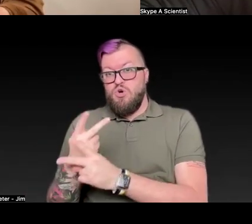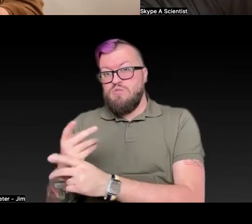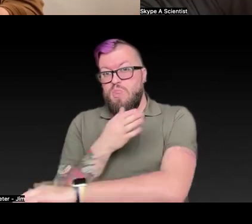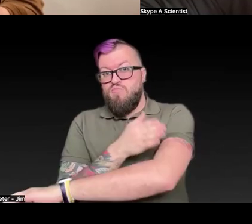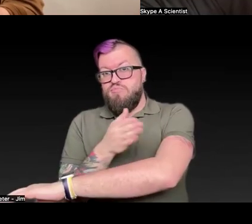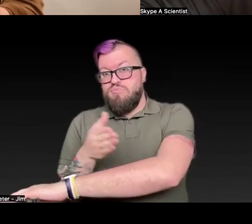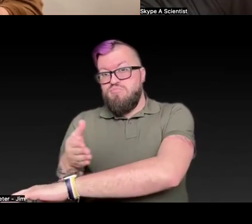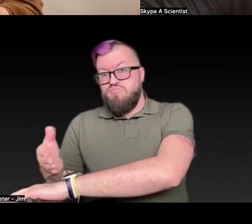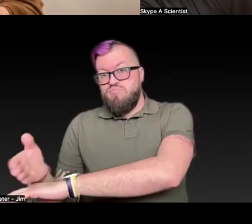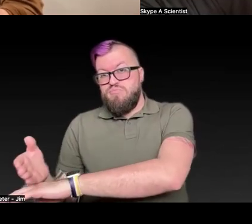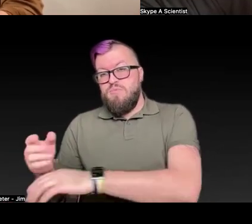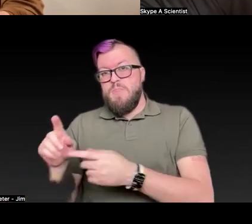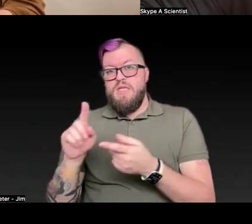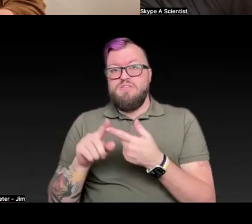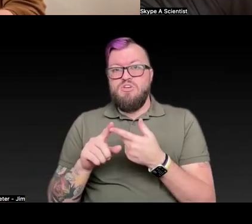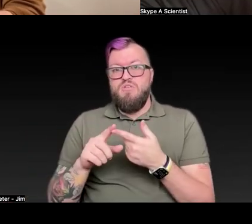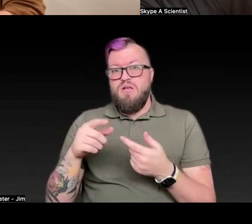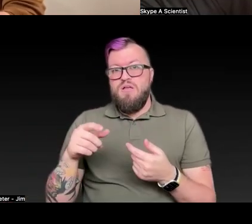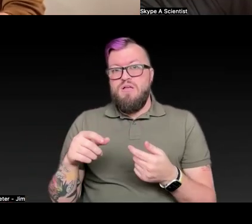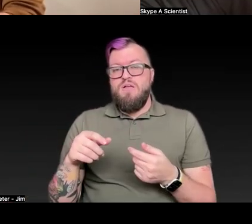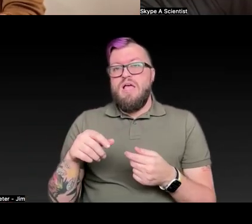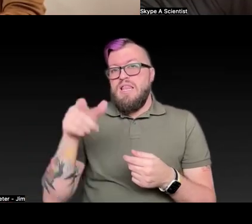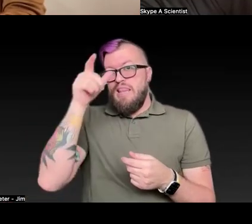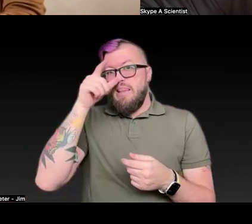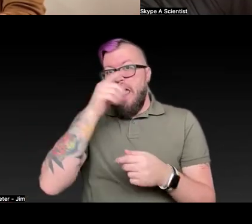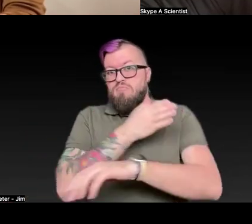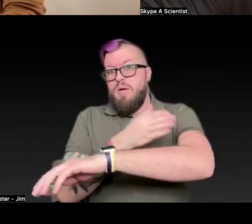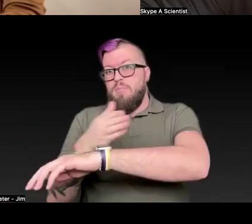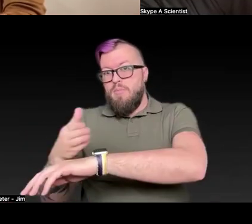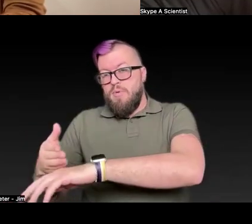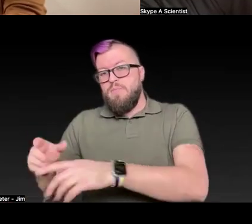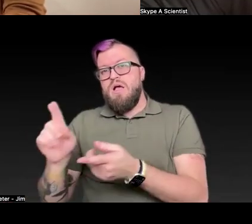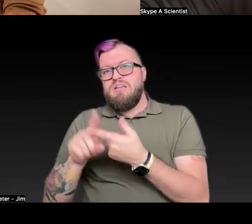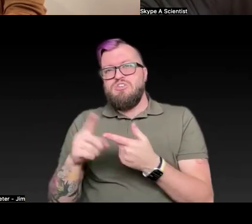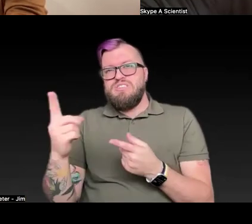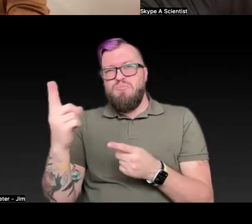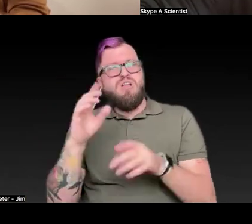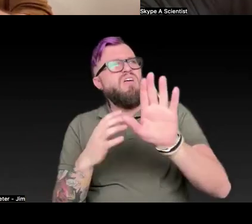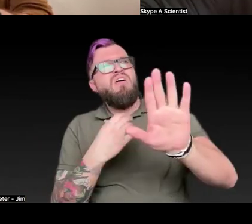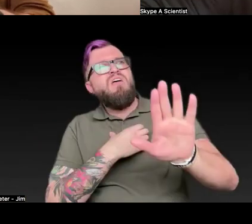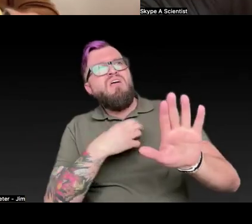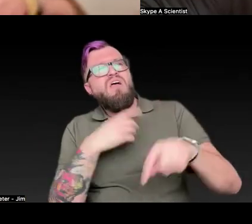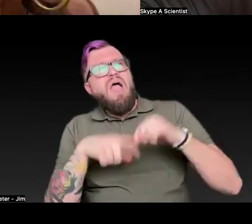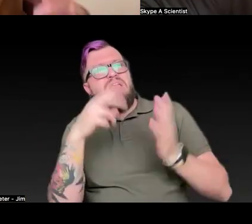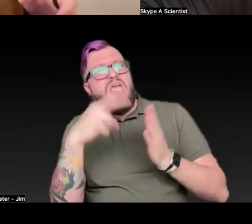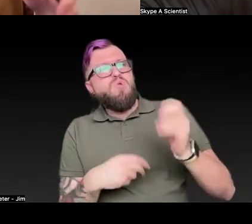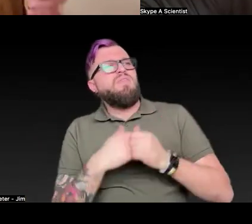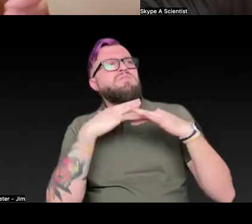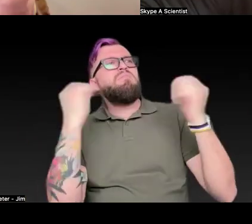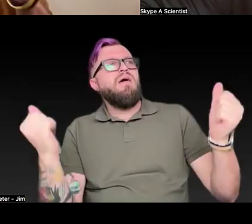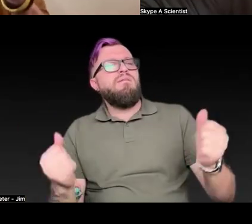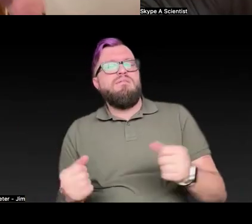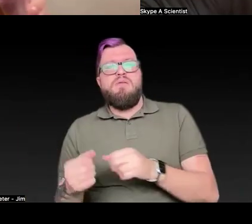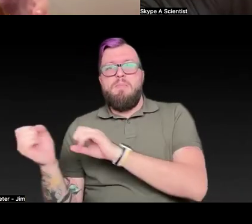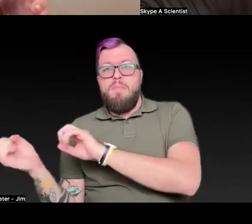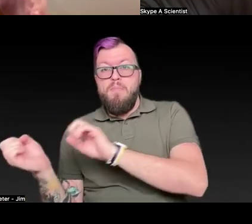until you get to a point where somebody is like, no, no, this, I can't read this, we're done. And then they go back to having something that